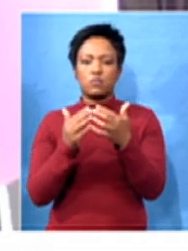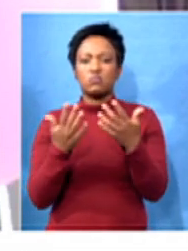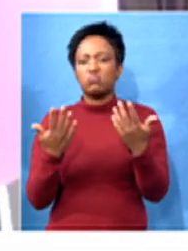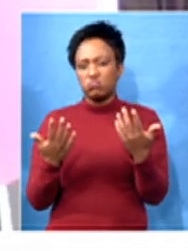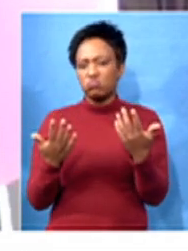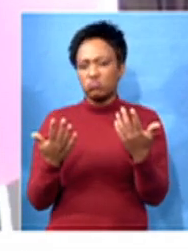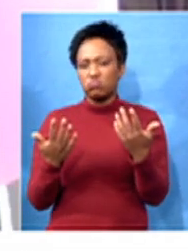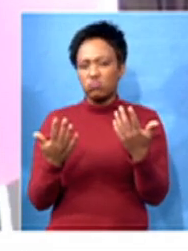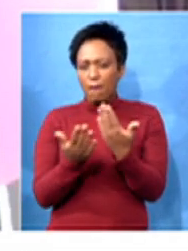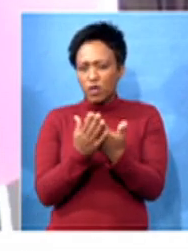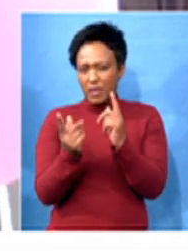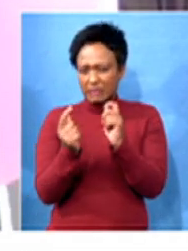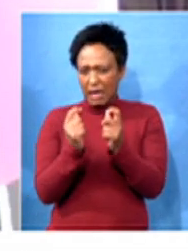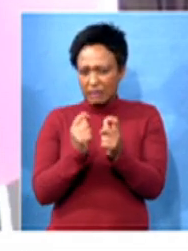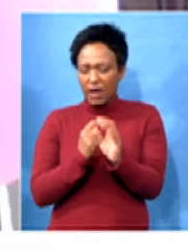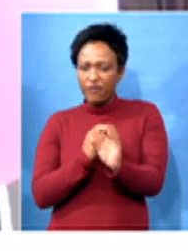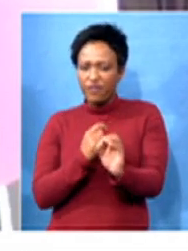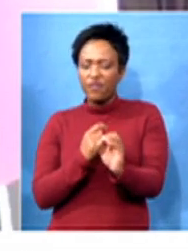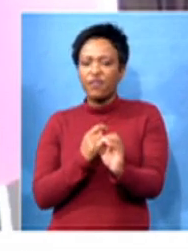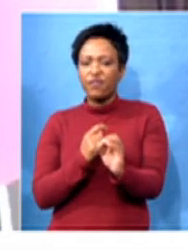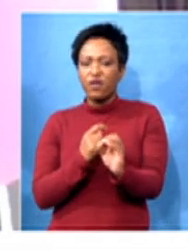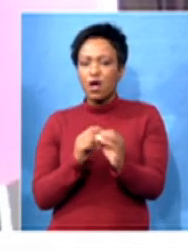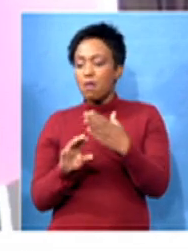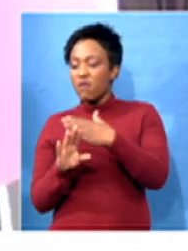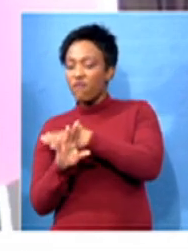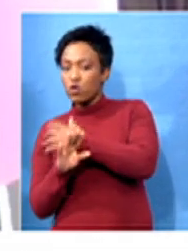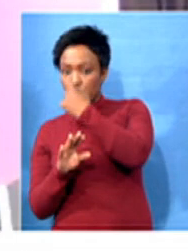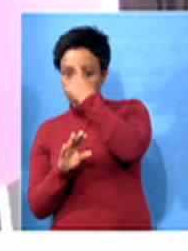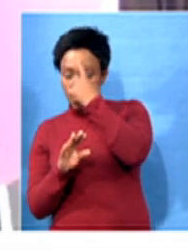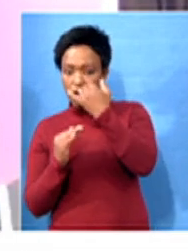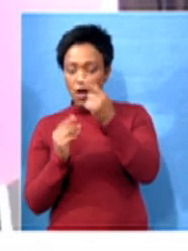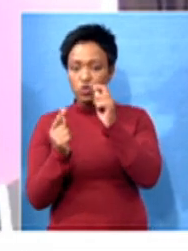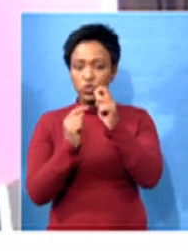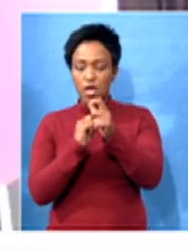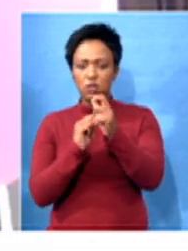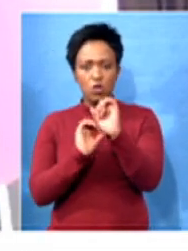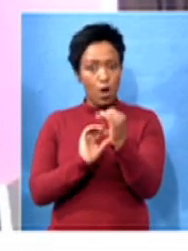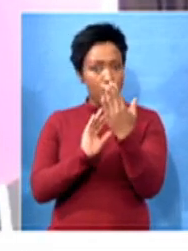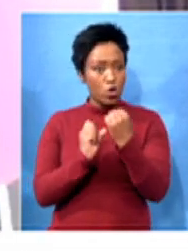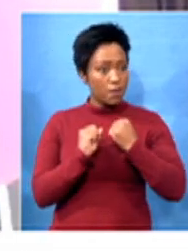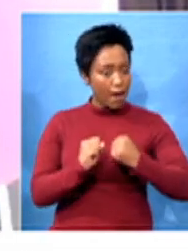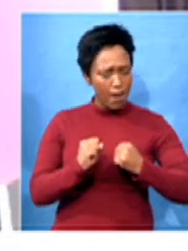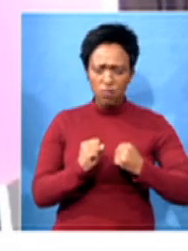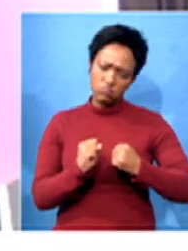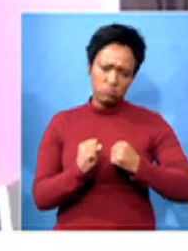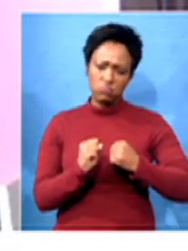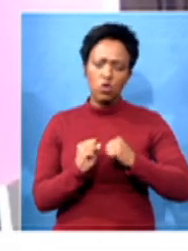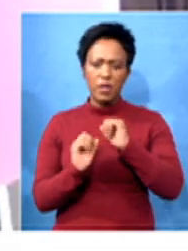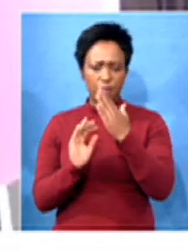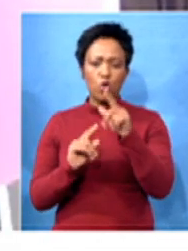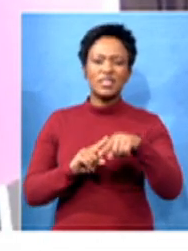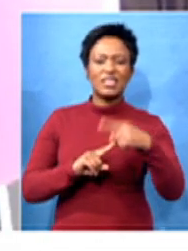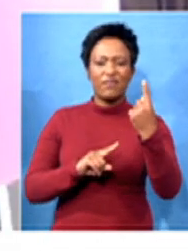has changed, that you can't think the way you used to think, that you can't approach things the way you used to approach things, and that